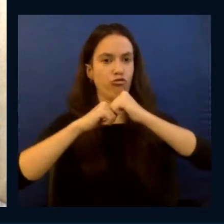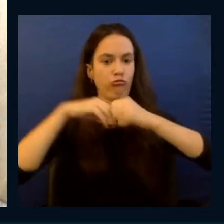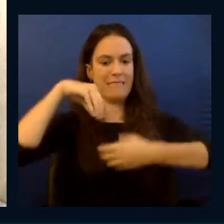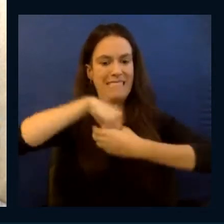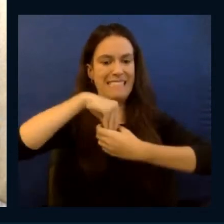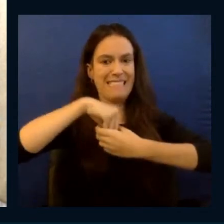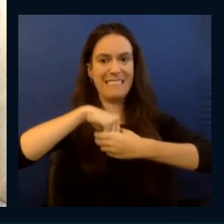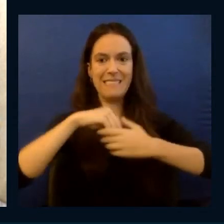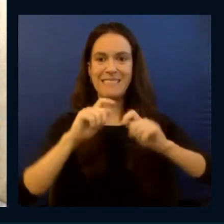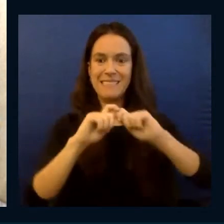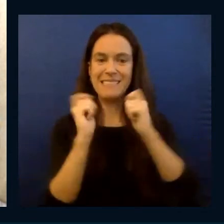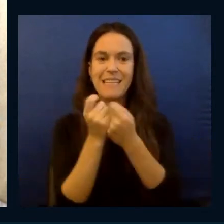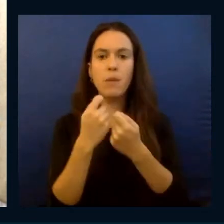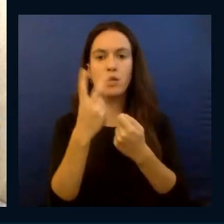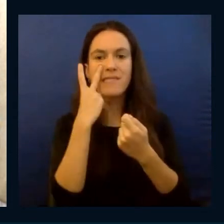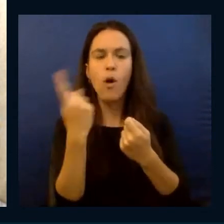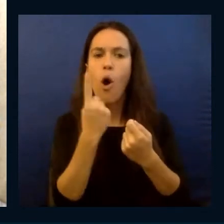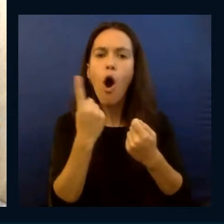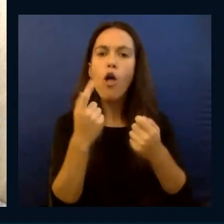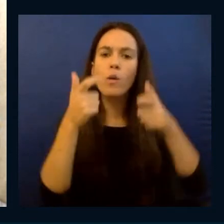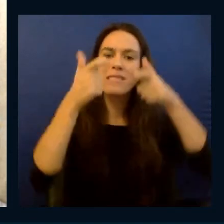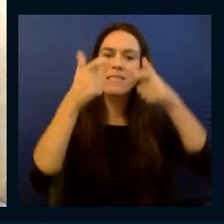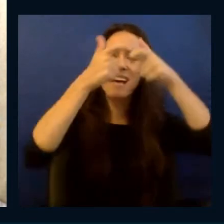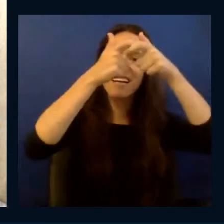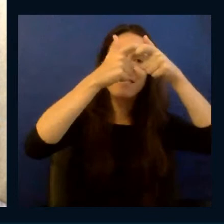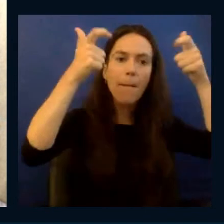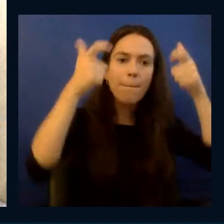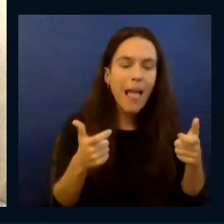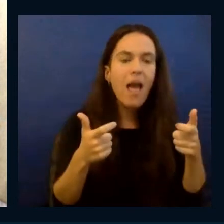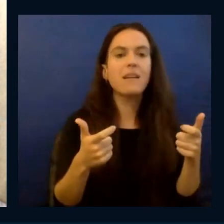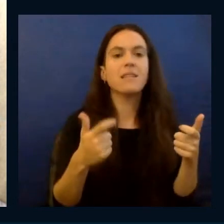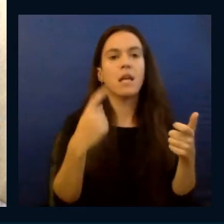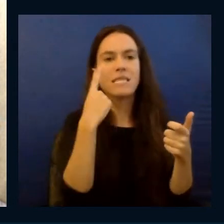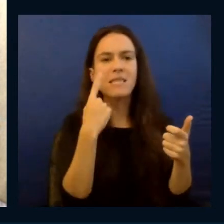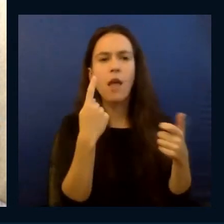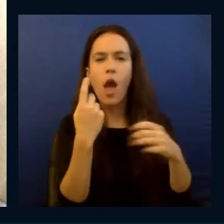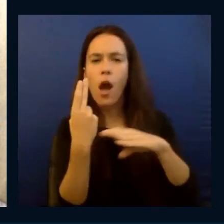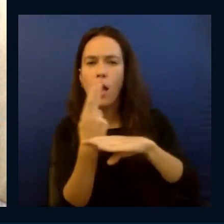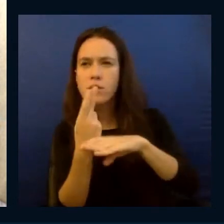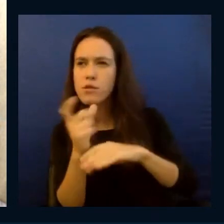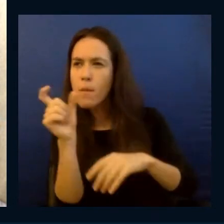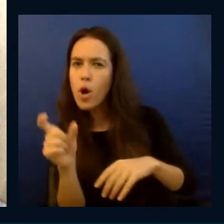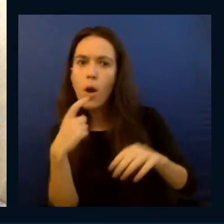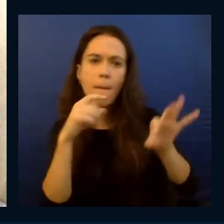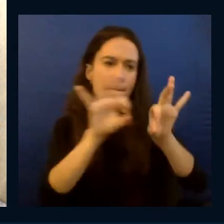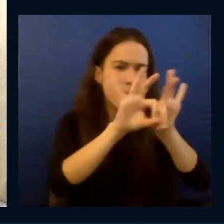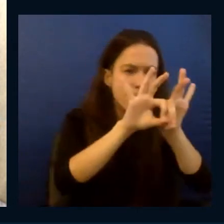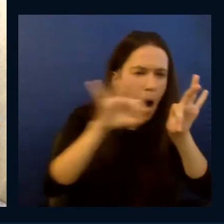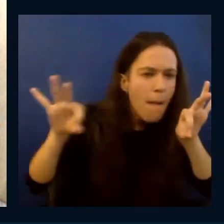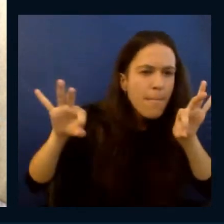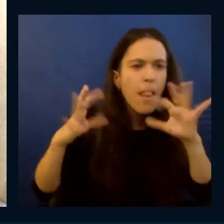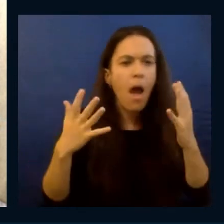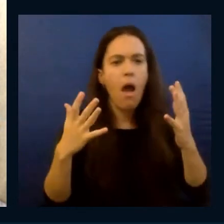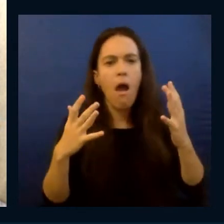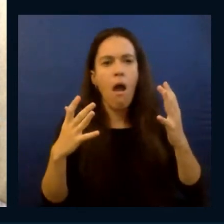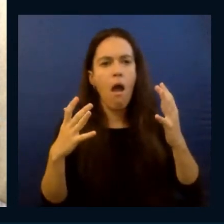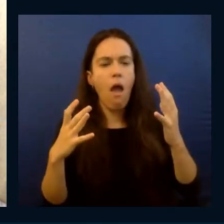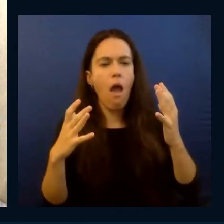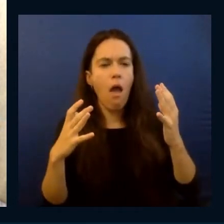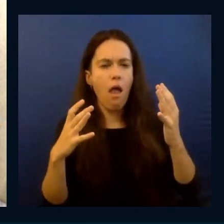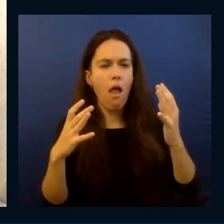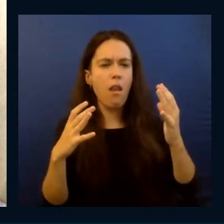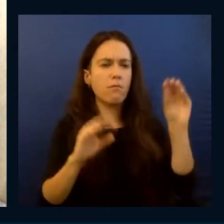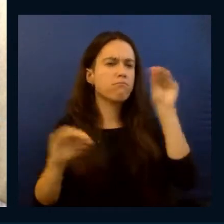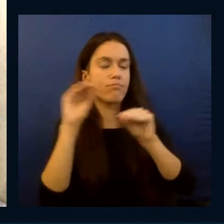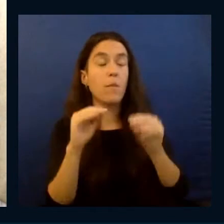create everything as ARM templates and deploying that to our customers using pipelines, Azure DevOps pipelines. But we've